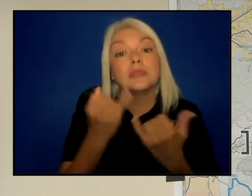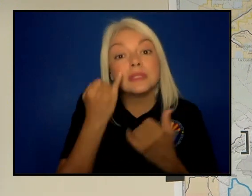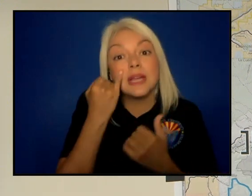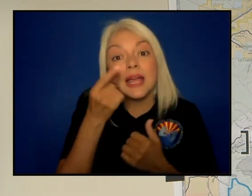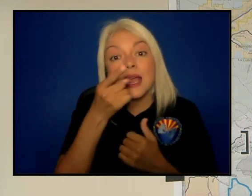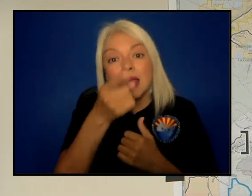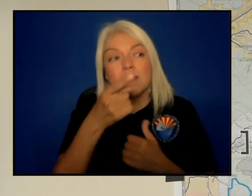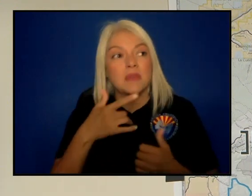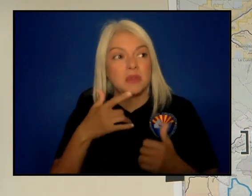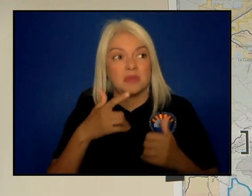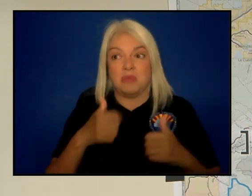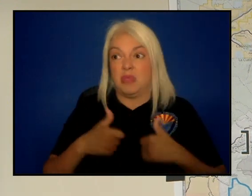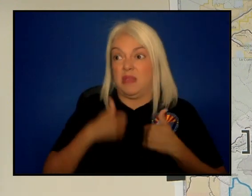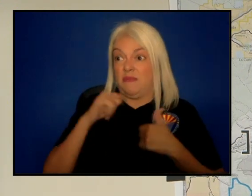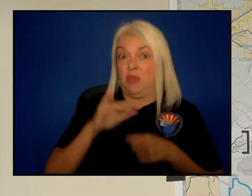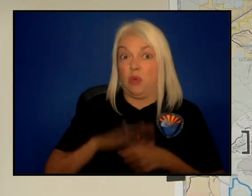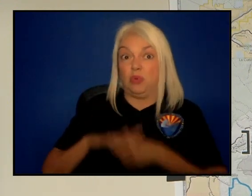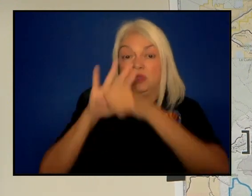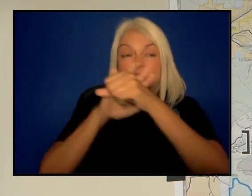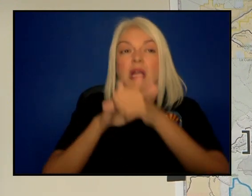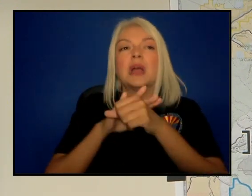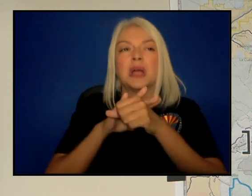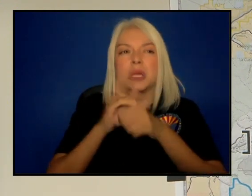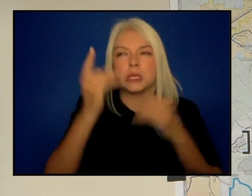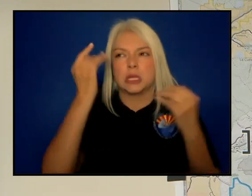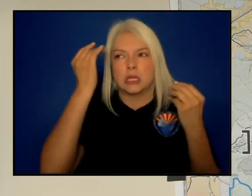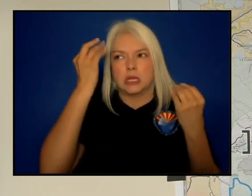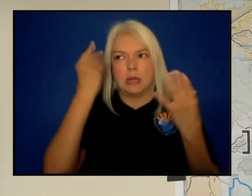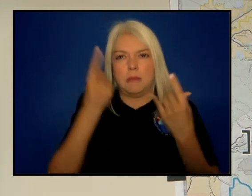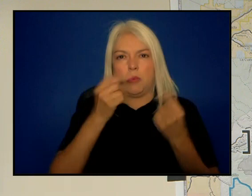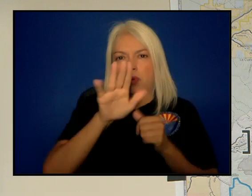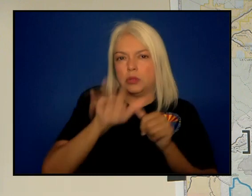a moment and think about what you can do to be